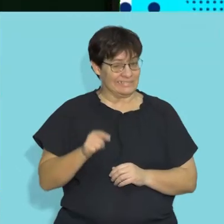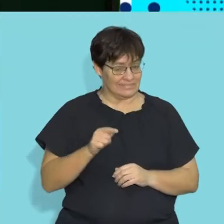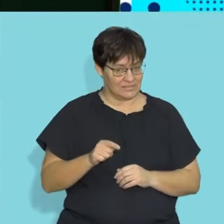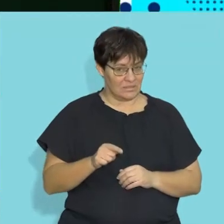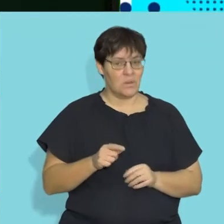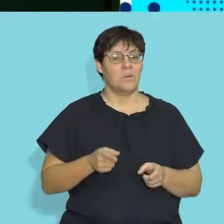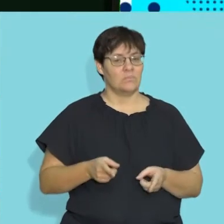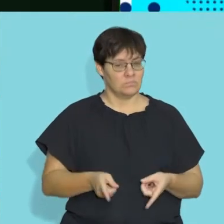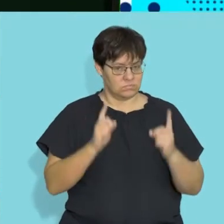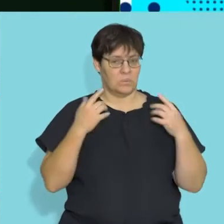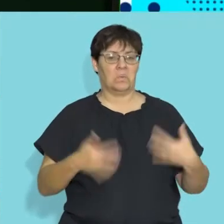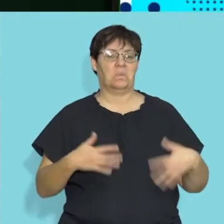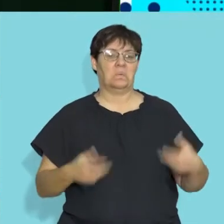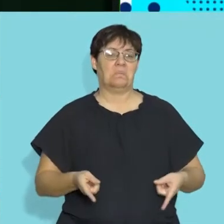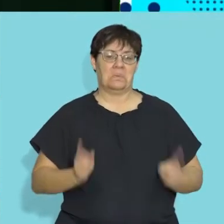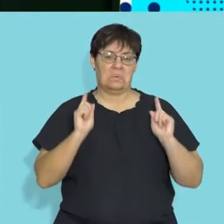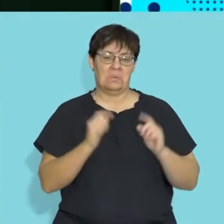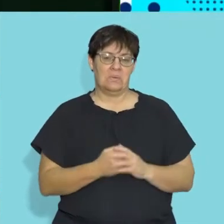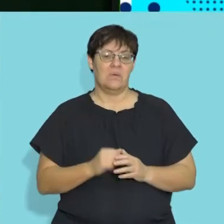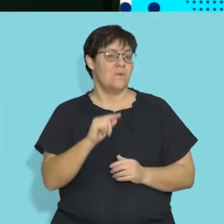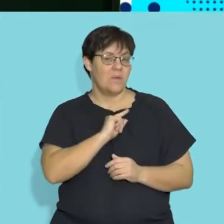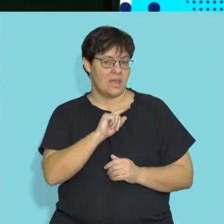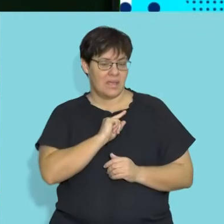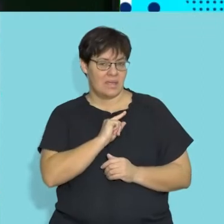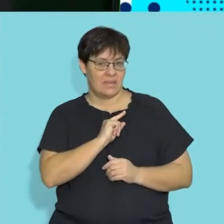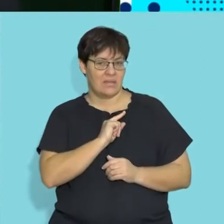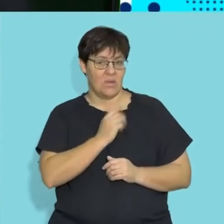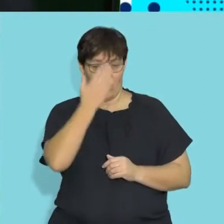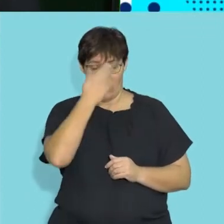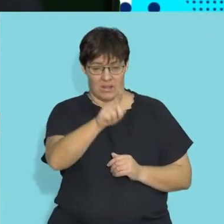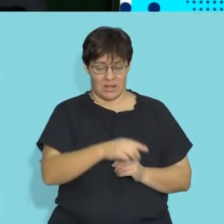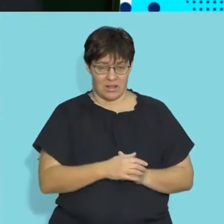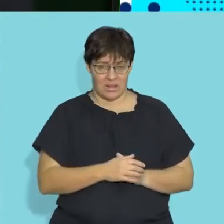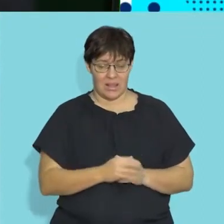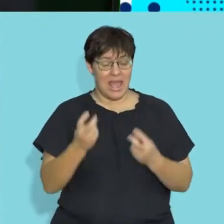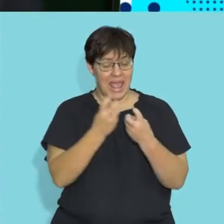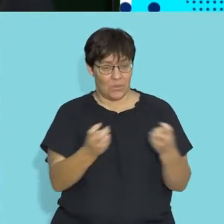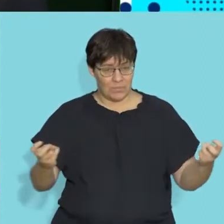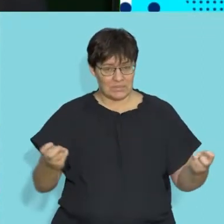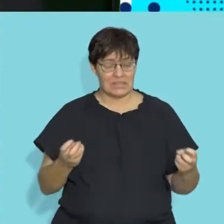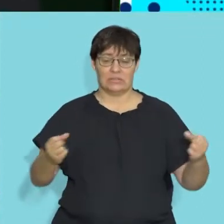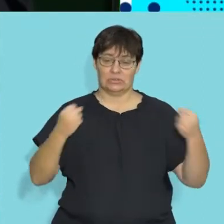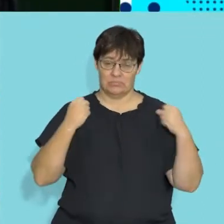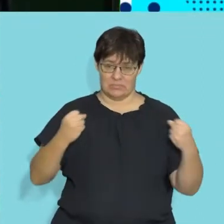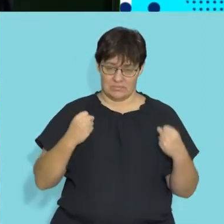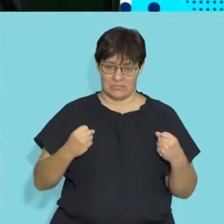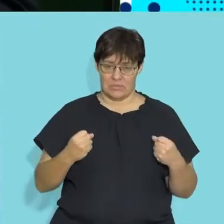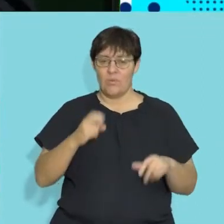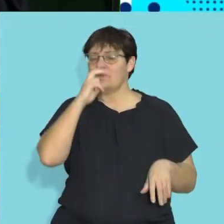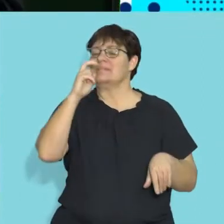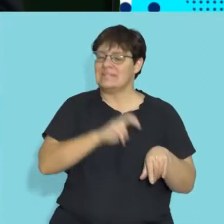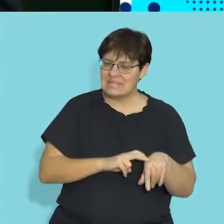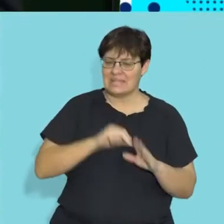is serious business. Why? Because we all know that equipment in a gym needs